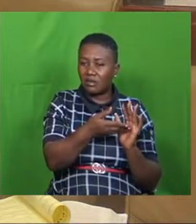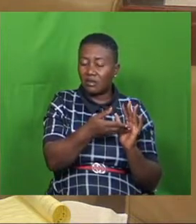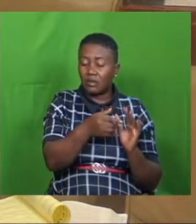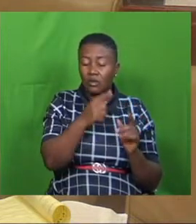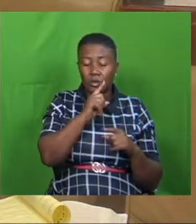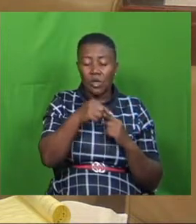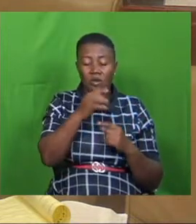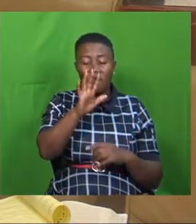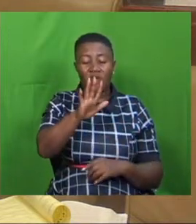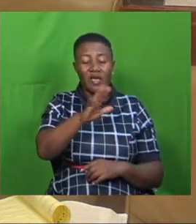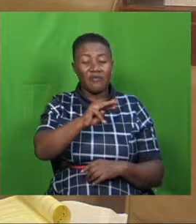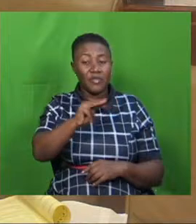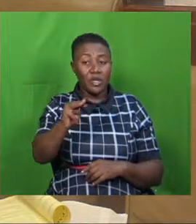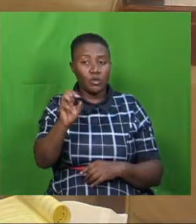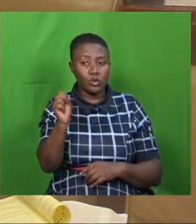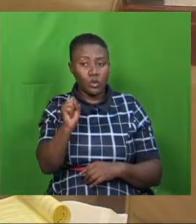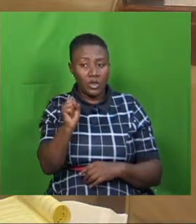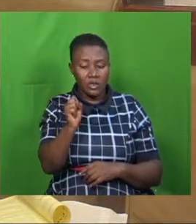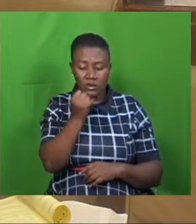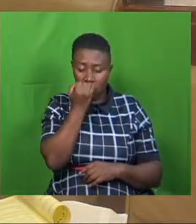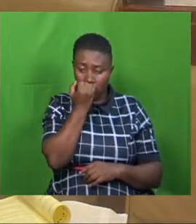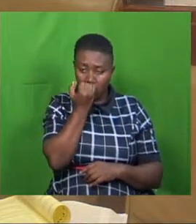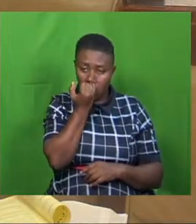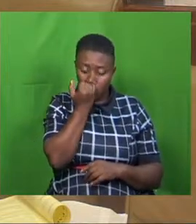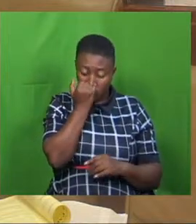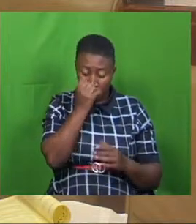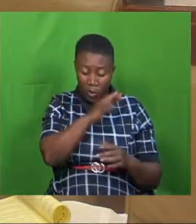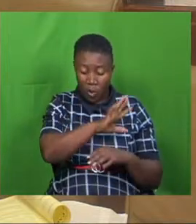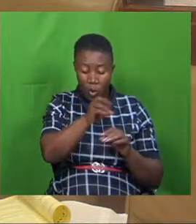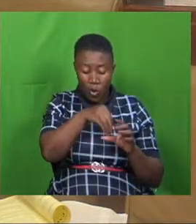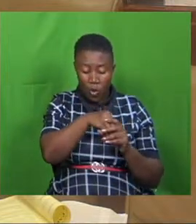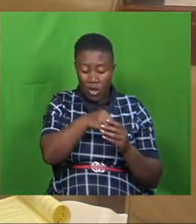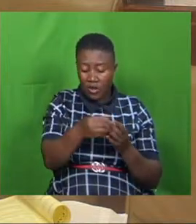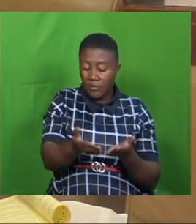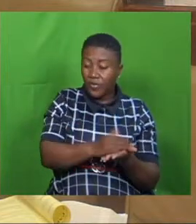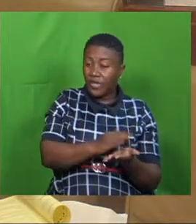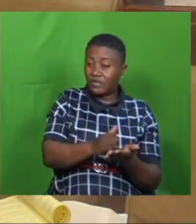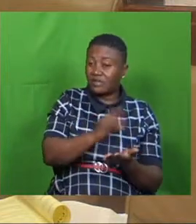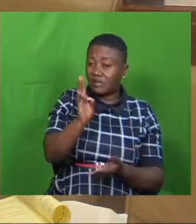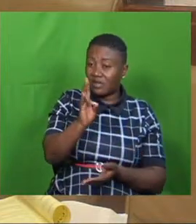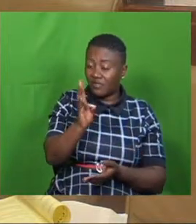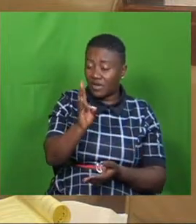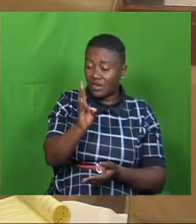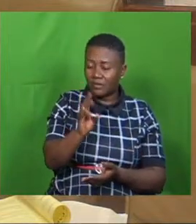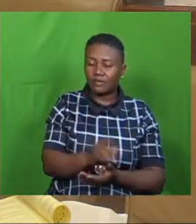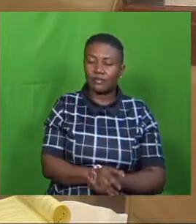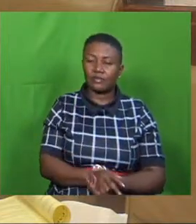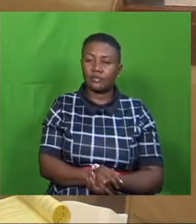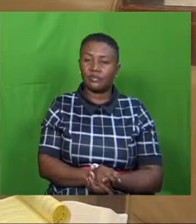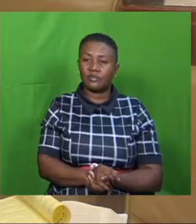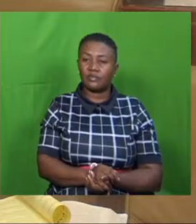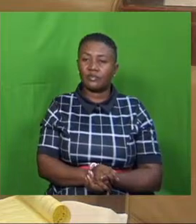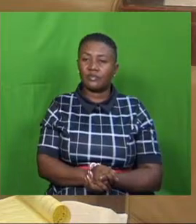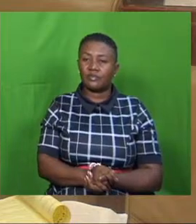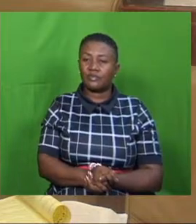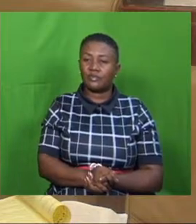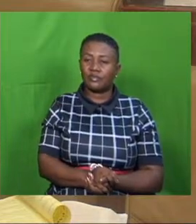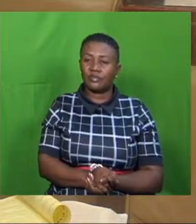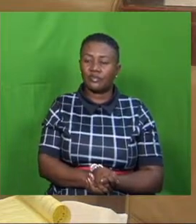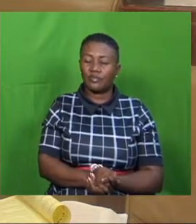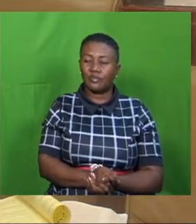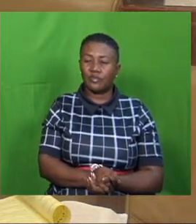United States dollars. Honorable Speaker, this may be found at page 7 of 8, and that is